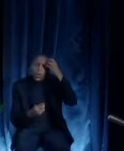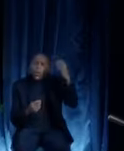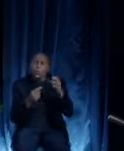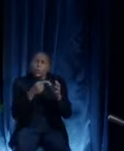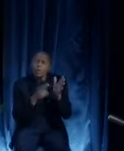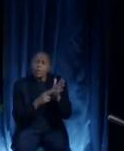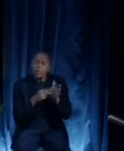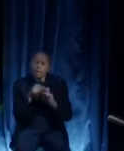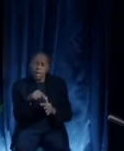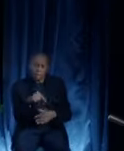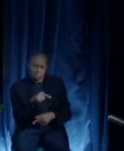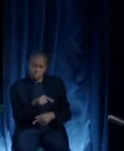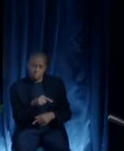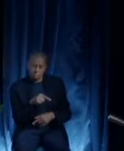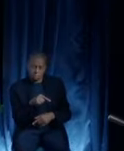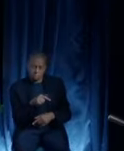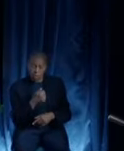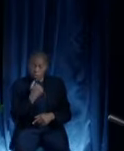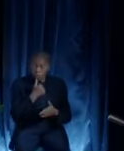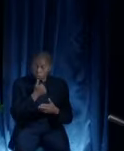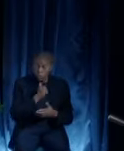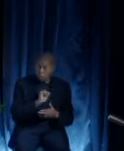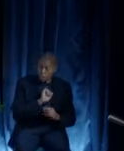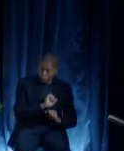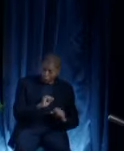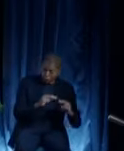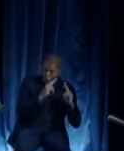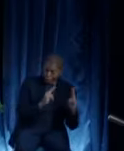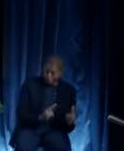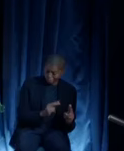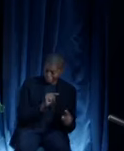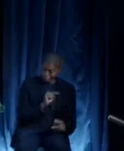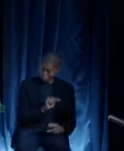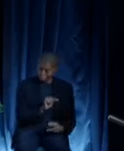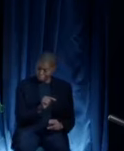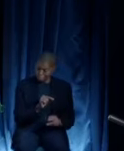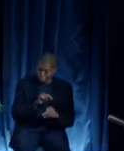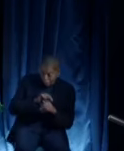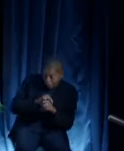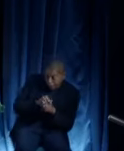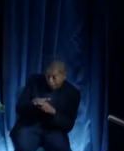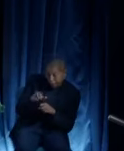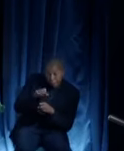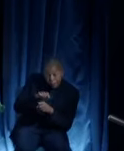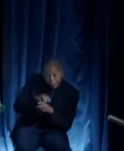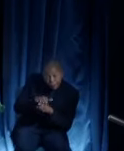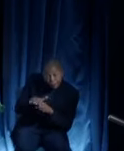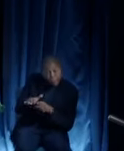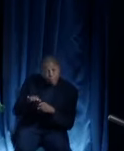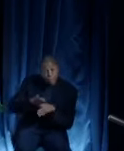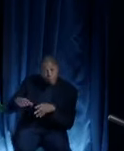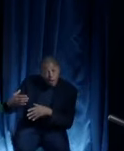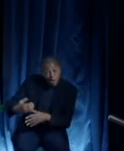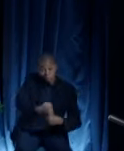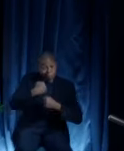using her royal court, her royal household, to try and influence things, to hang on to power. Yeah, I mean, I think there